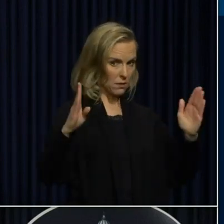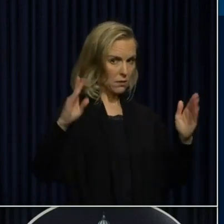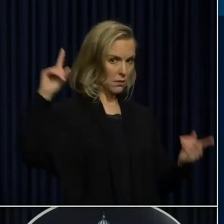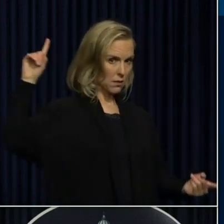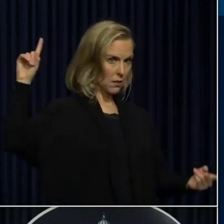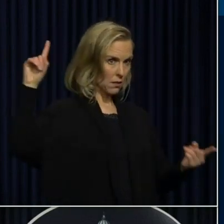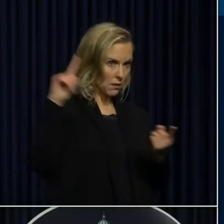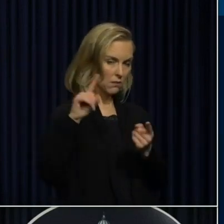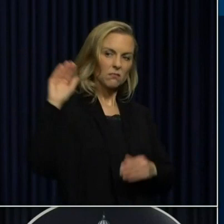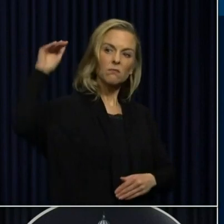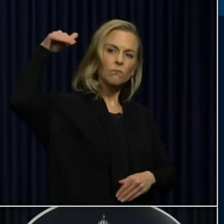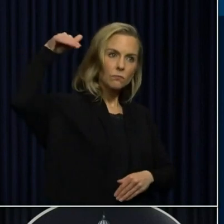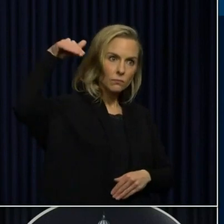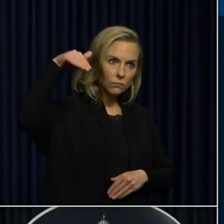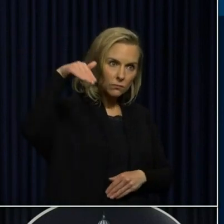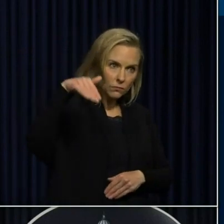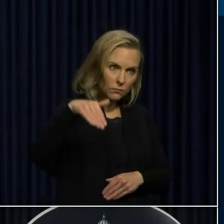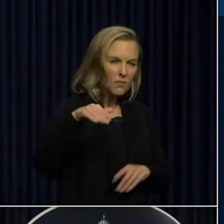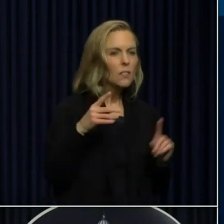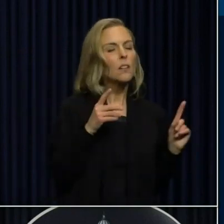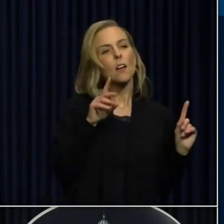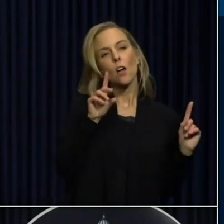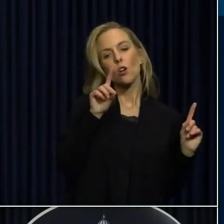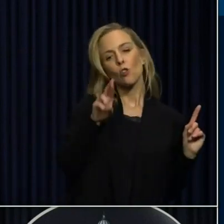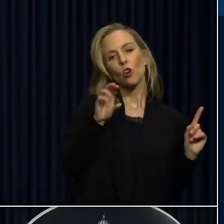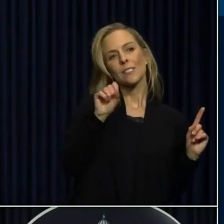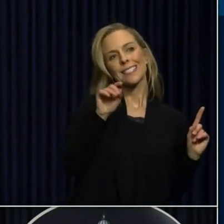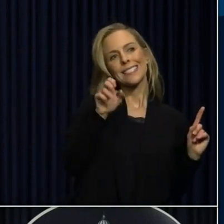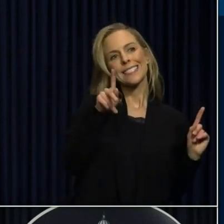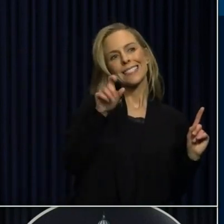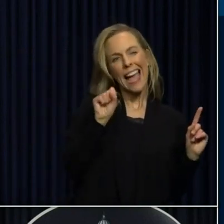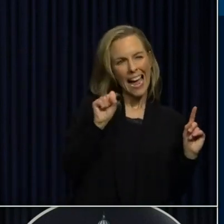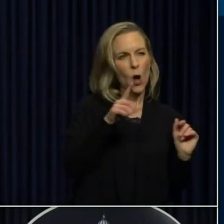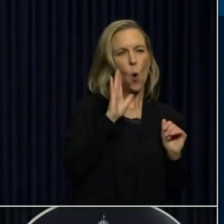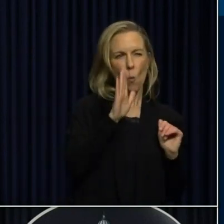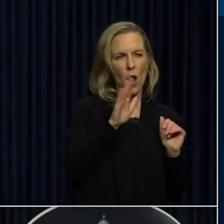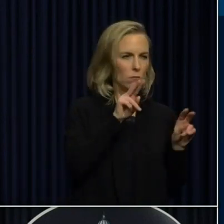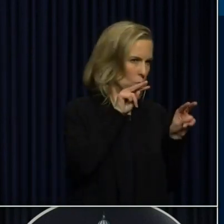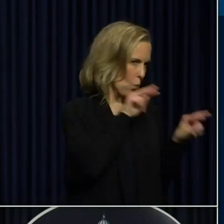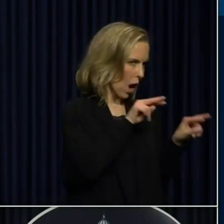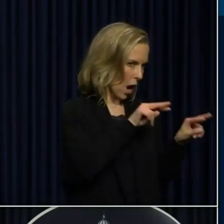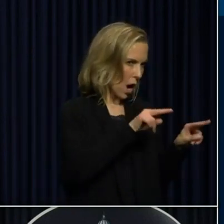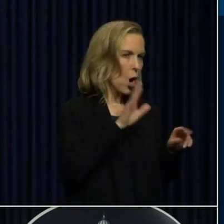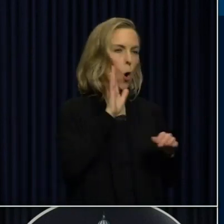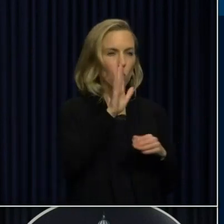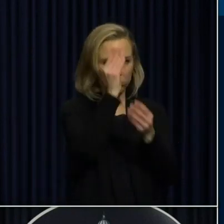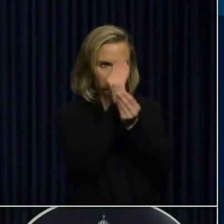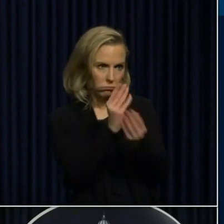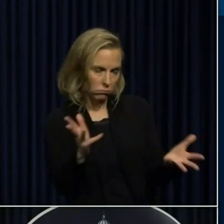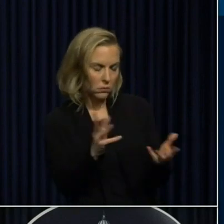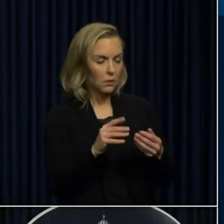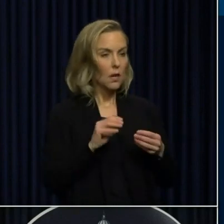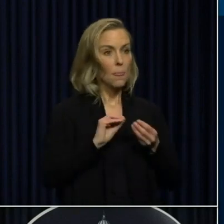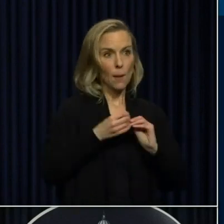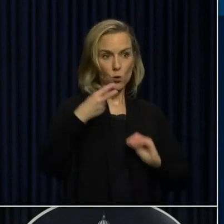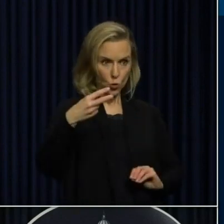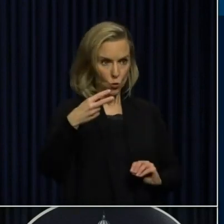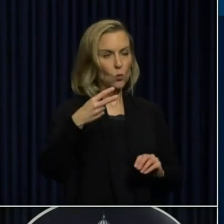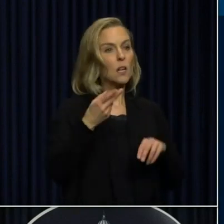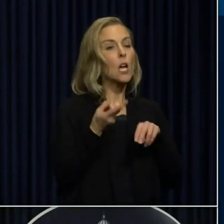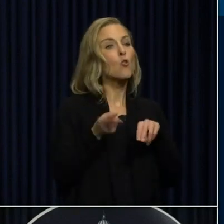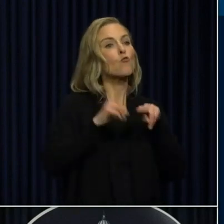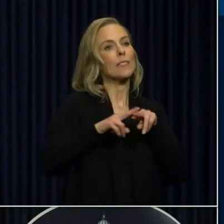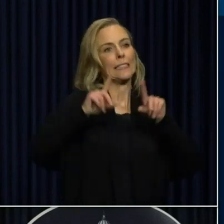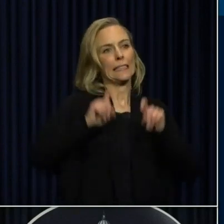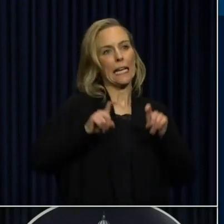the rate. Obviously, that is something that Dr. Stack will watch and will make the call on. Number two is increased testing